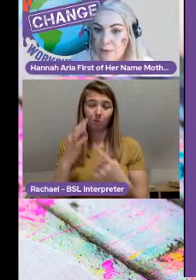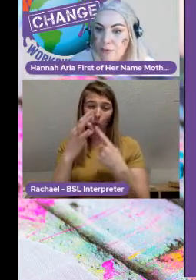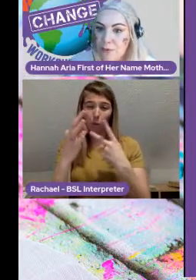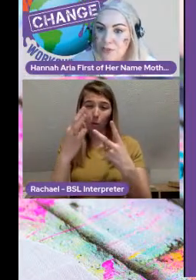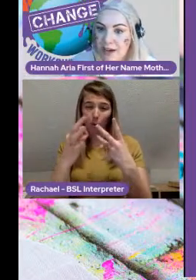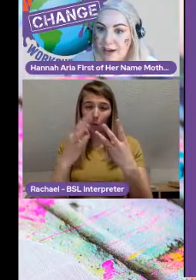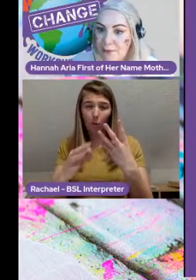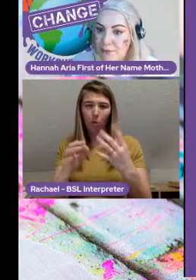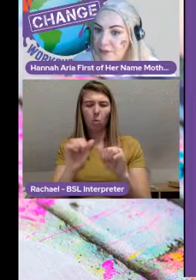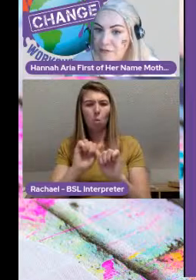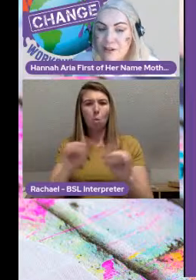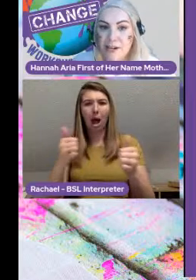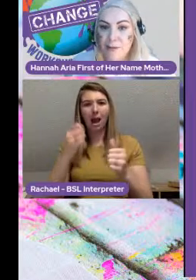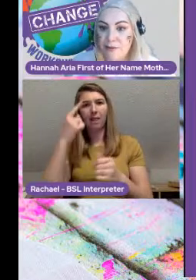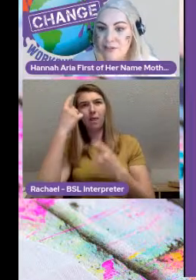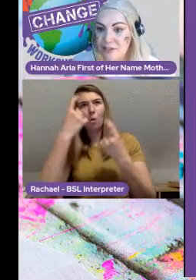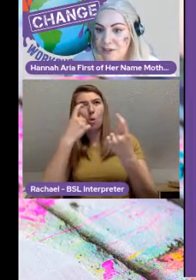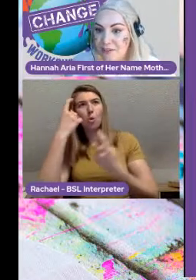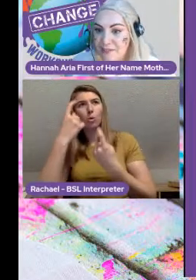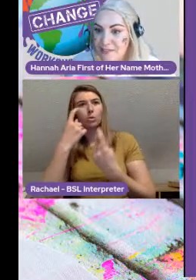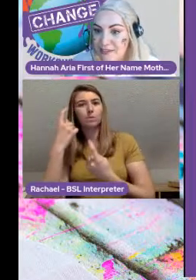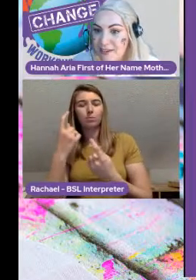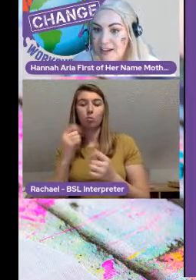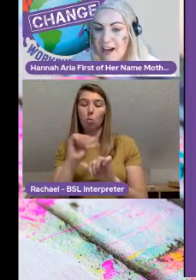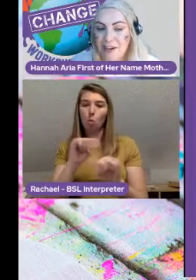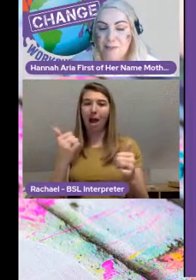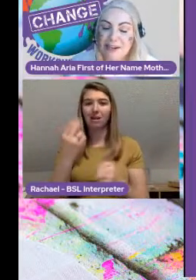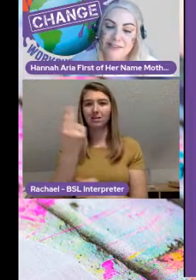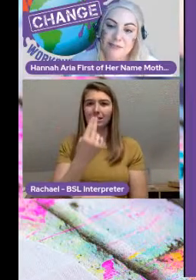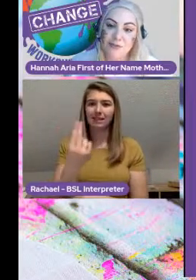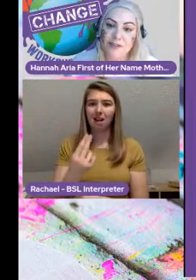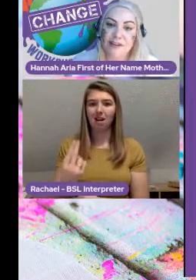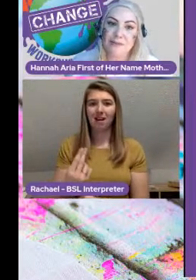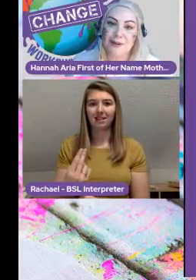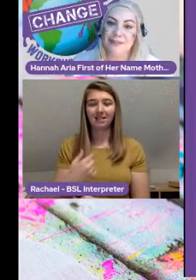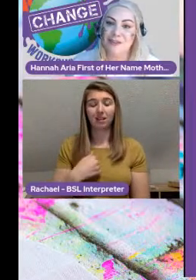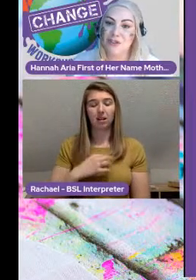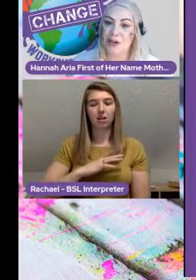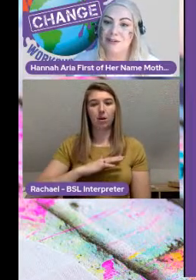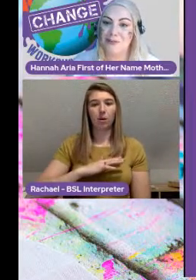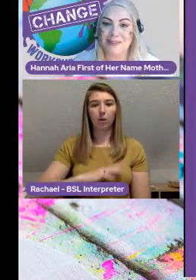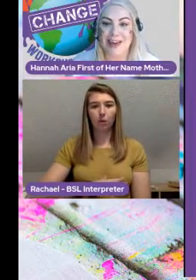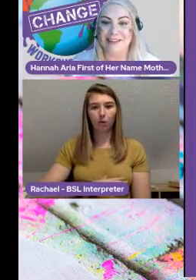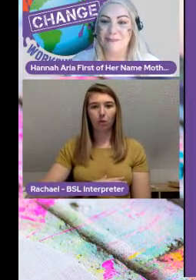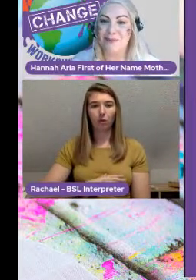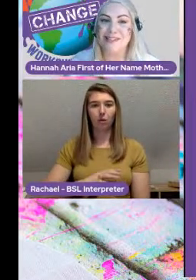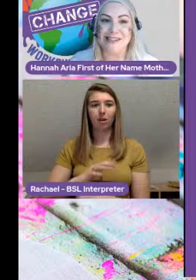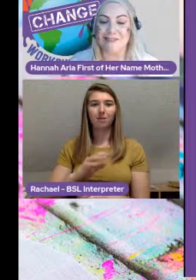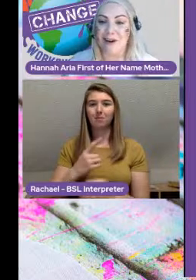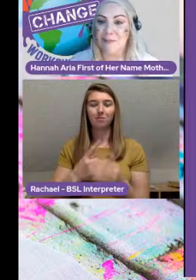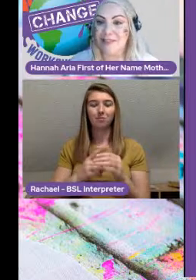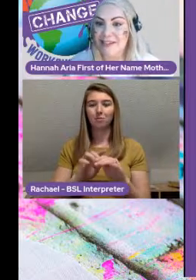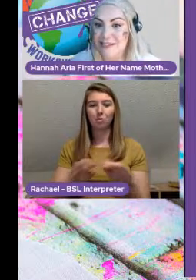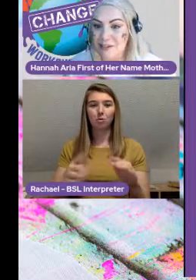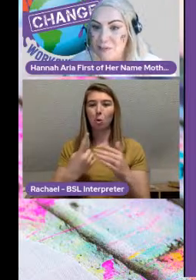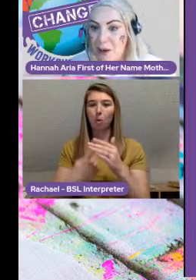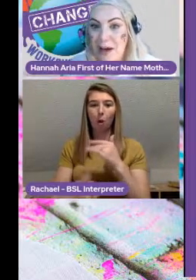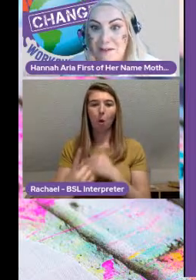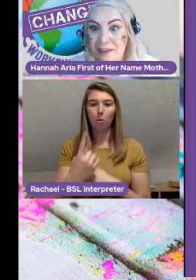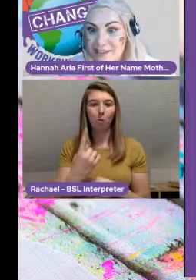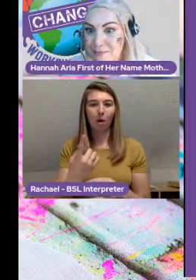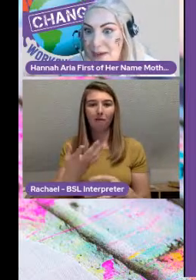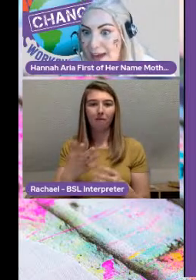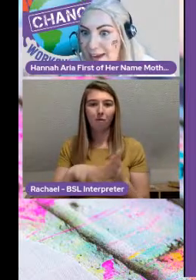really well thought out, really well designed. And I'm glad I'm not the only one that struggled with getting the printing right. I mean, this